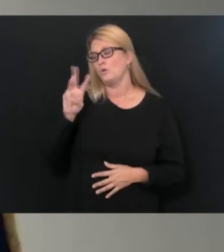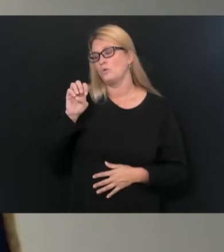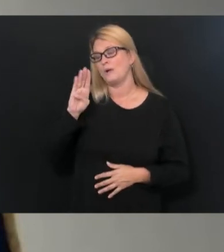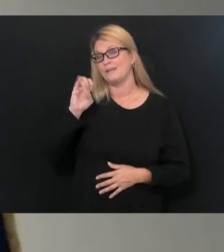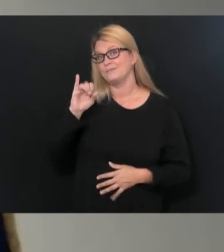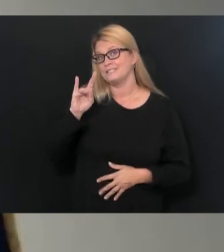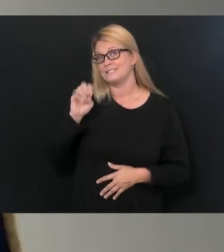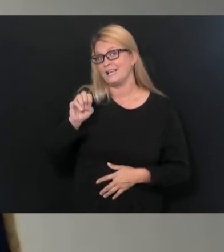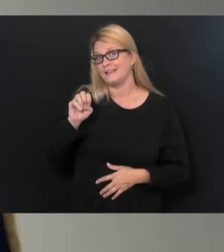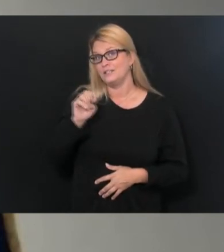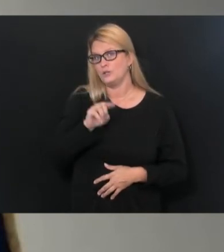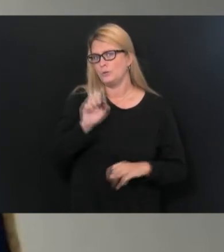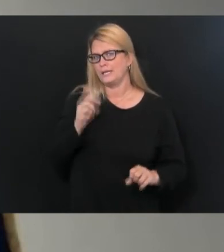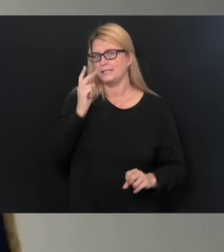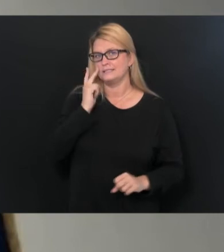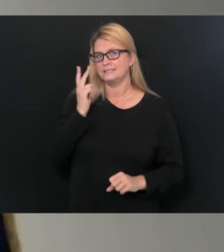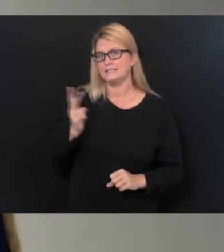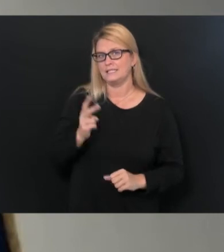look at the